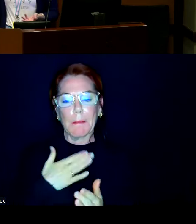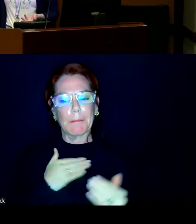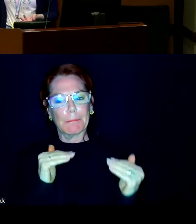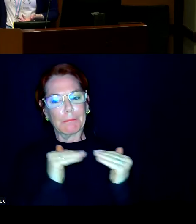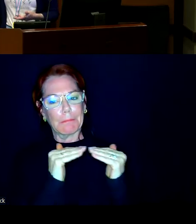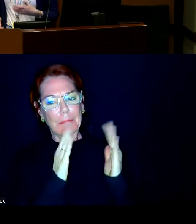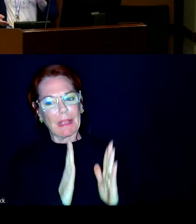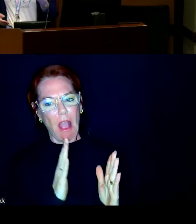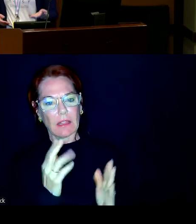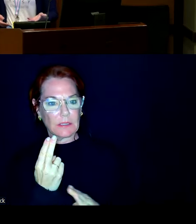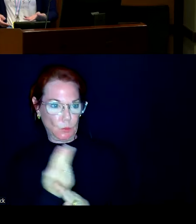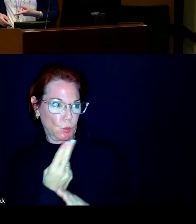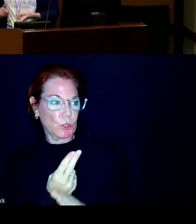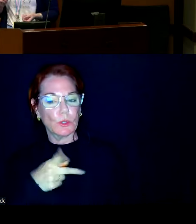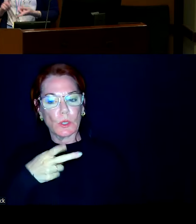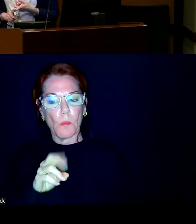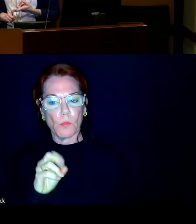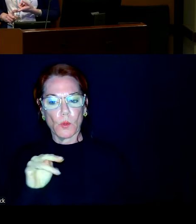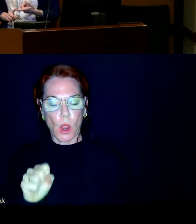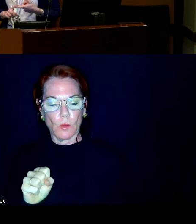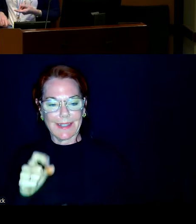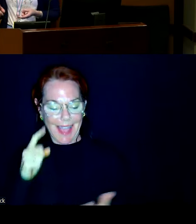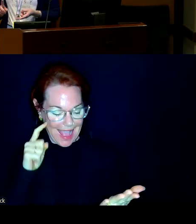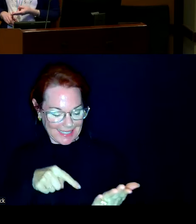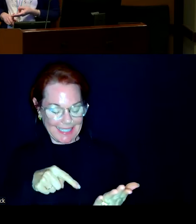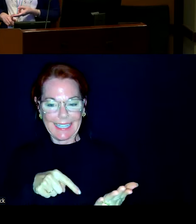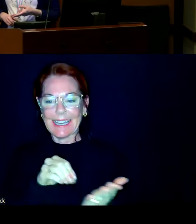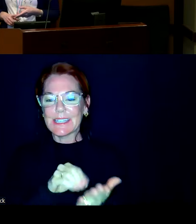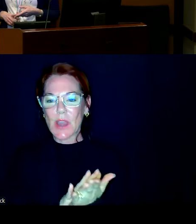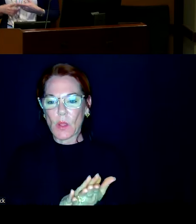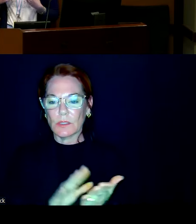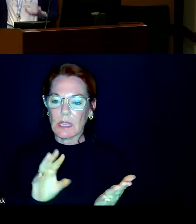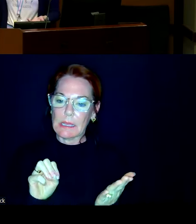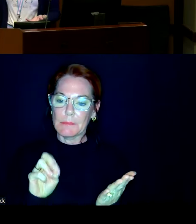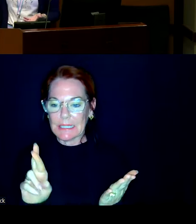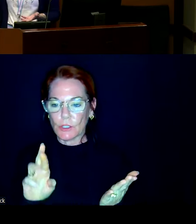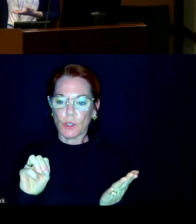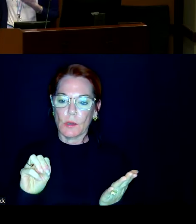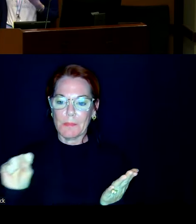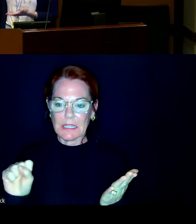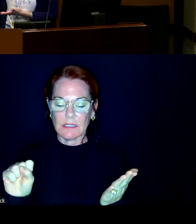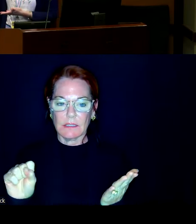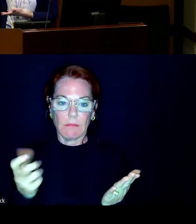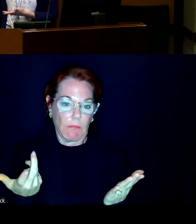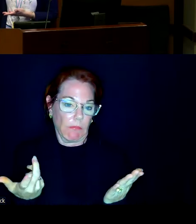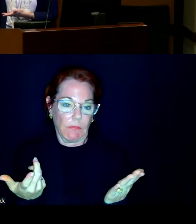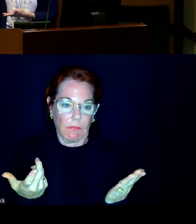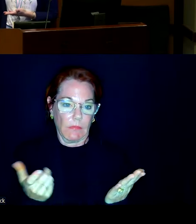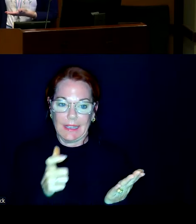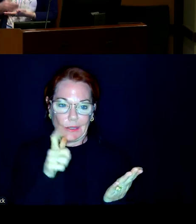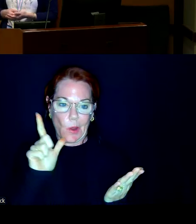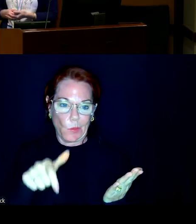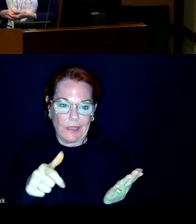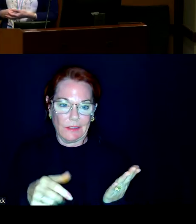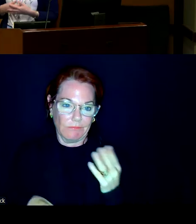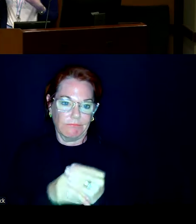them pronouns. And in clinical notes, I see them referred to as Mr. or Miss, and we don't need to gender another professional in our clinical notes